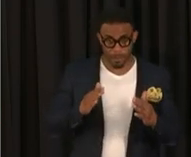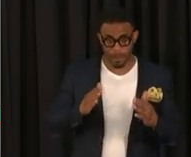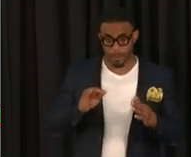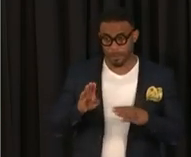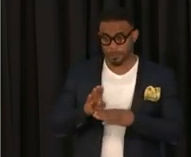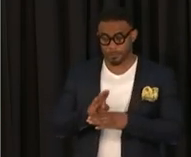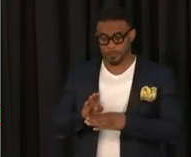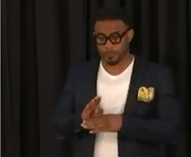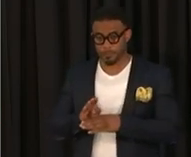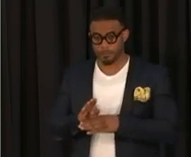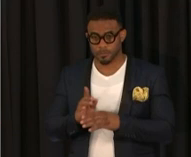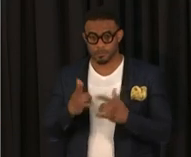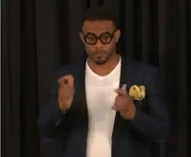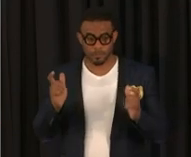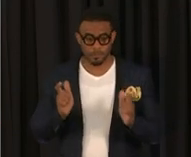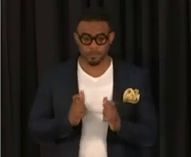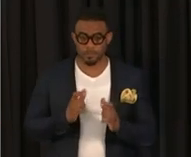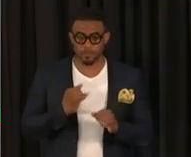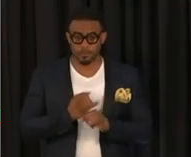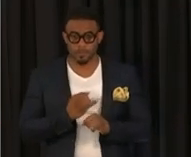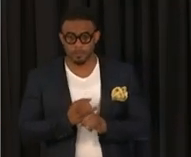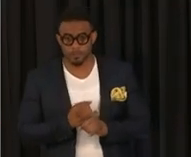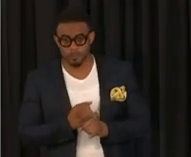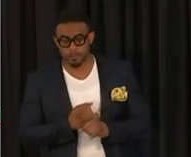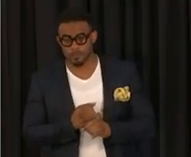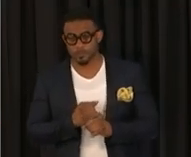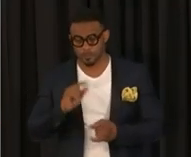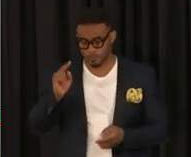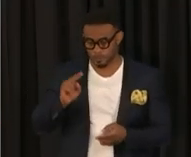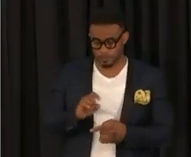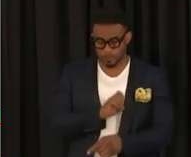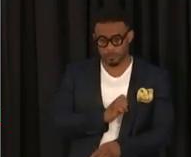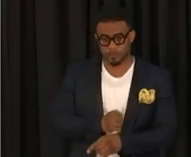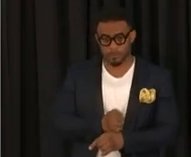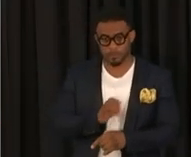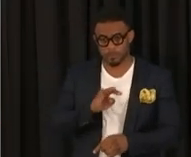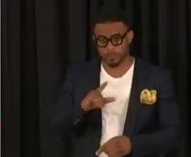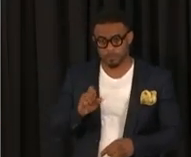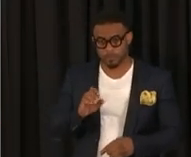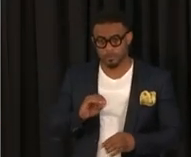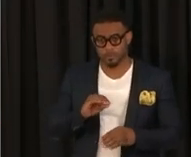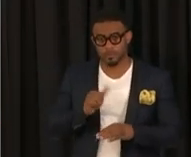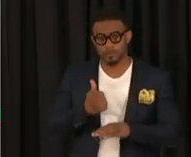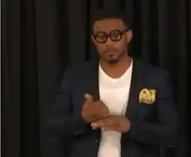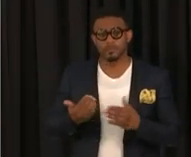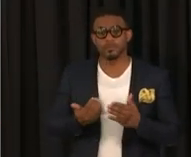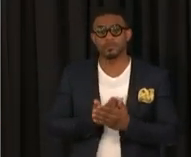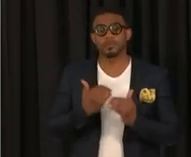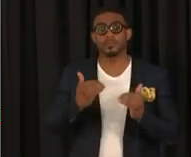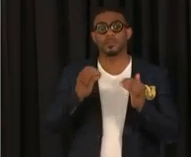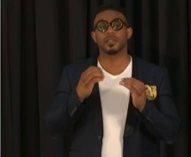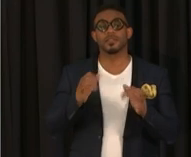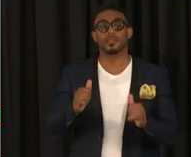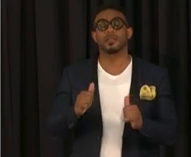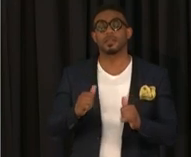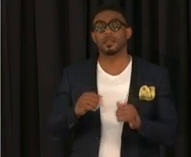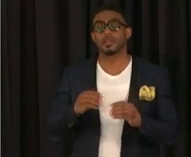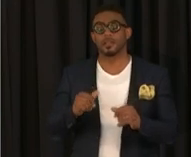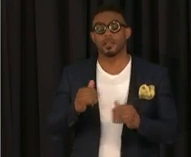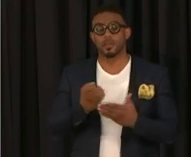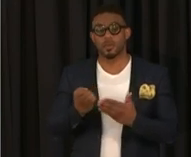households and businesses, large and small institutions, reduce their energy bills, put new high-efficient